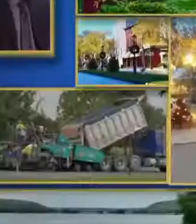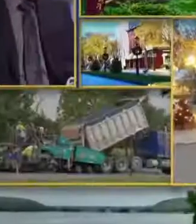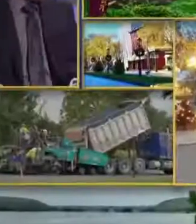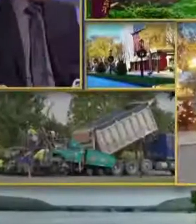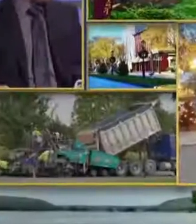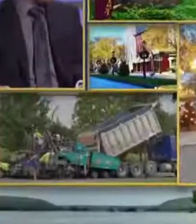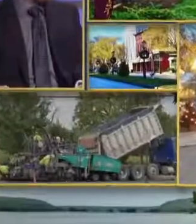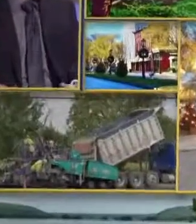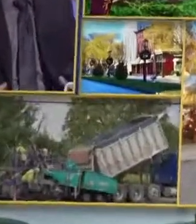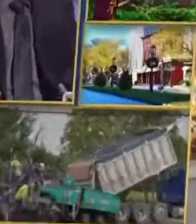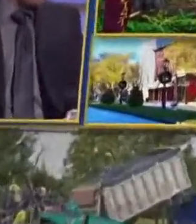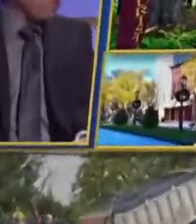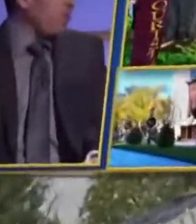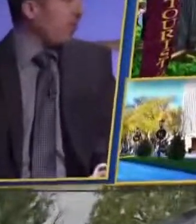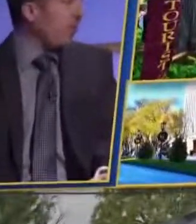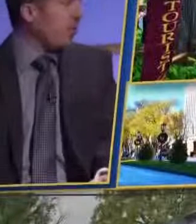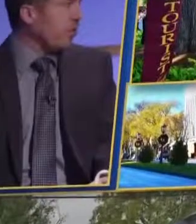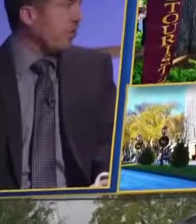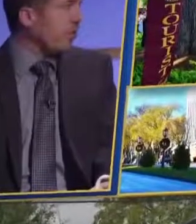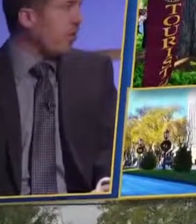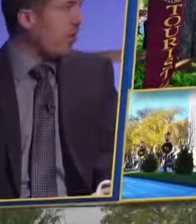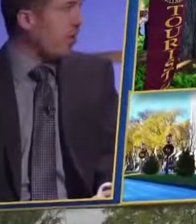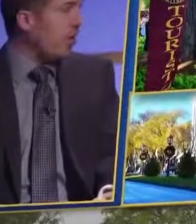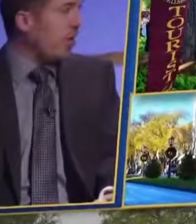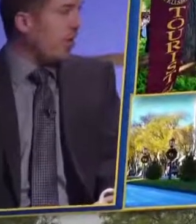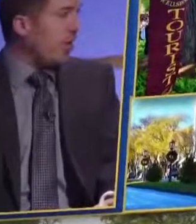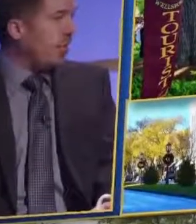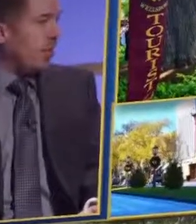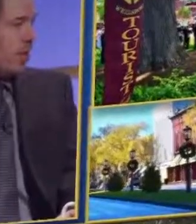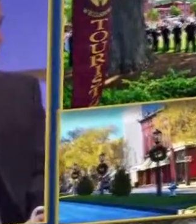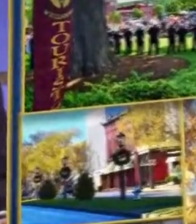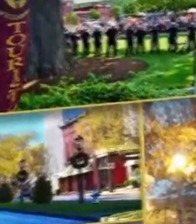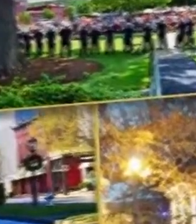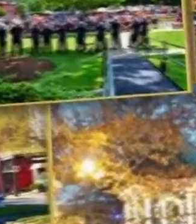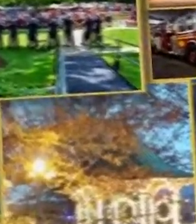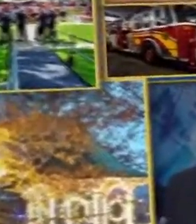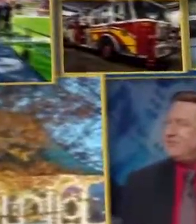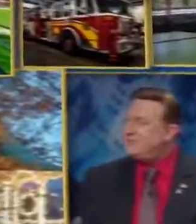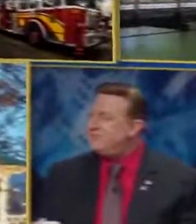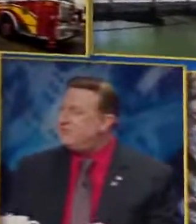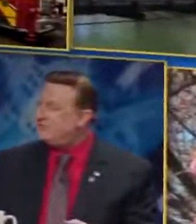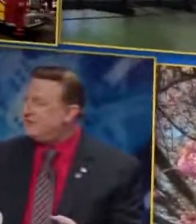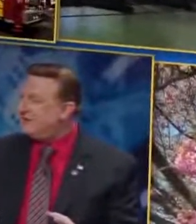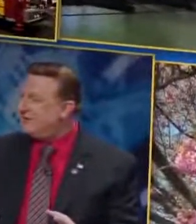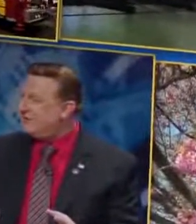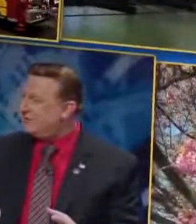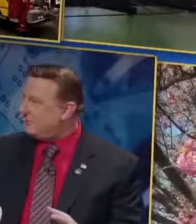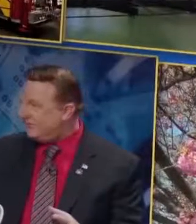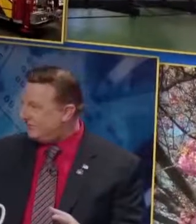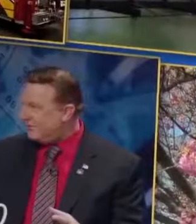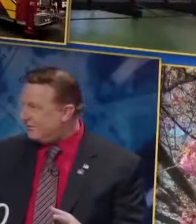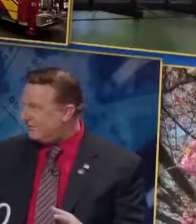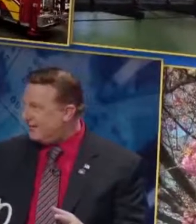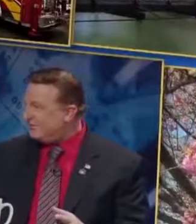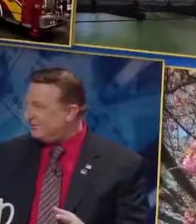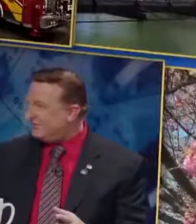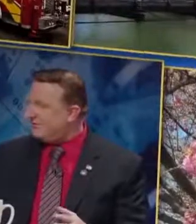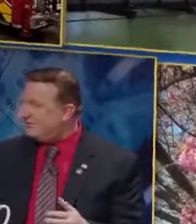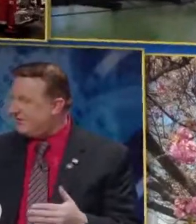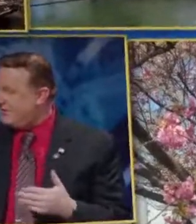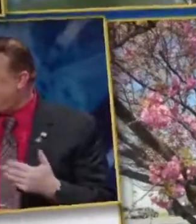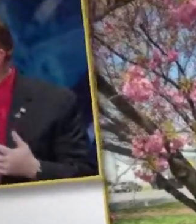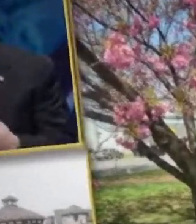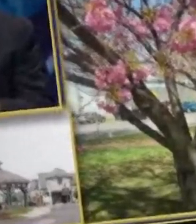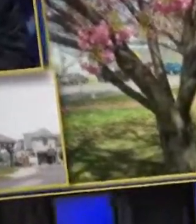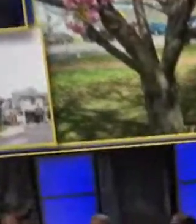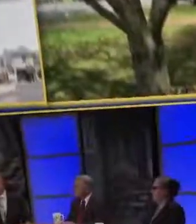Join our guests for insights on issues impacting local government and the citizens of Pennsylvania. Created by the Pennsylvania